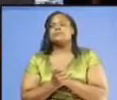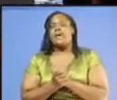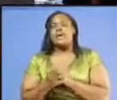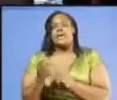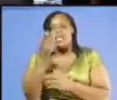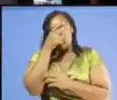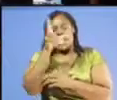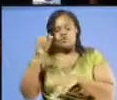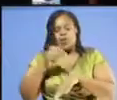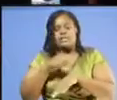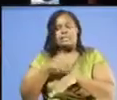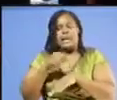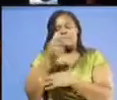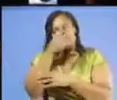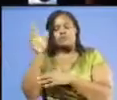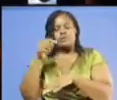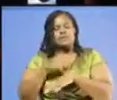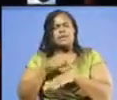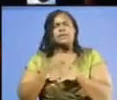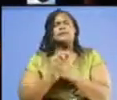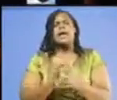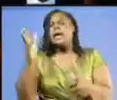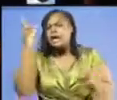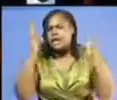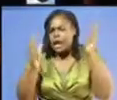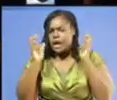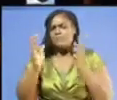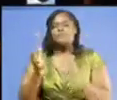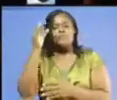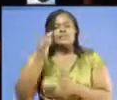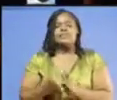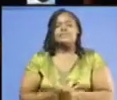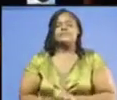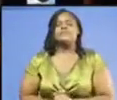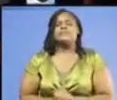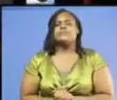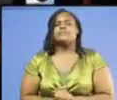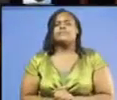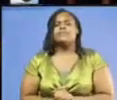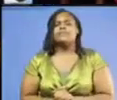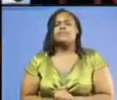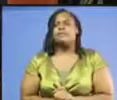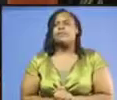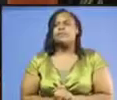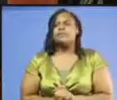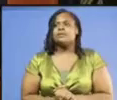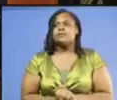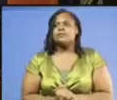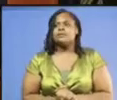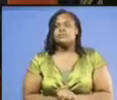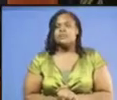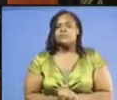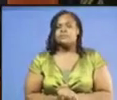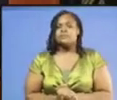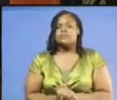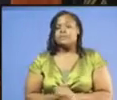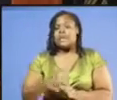clock, yes, I am. Hear the preacher. He said, "Though